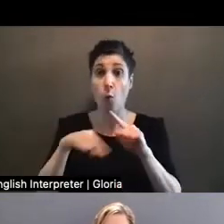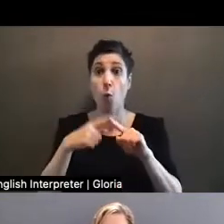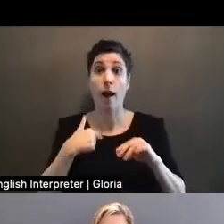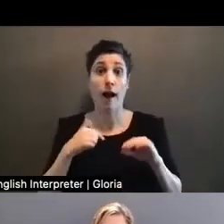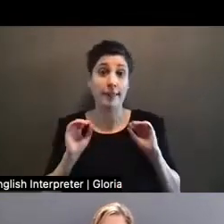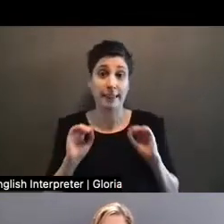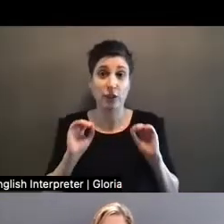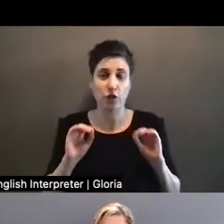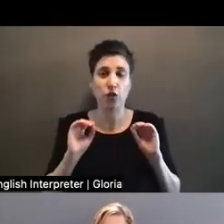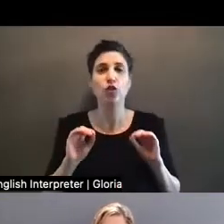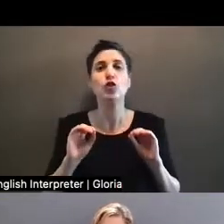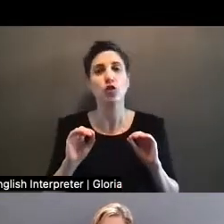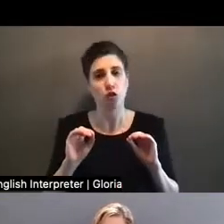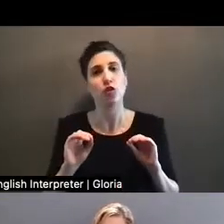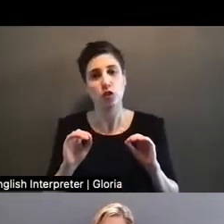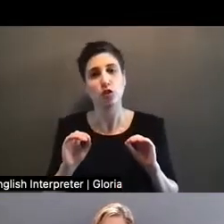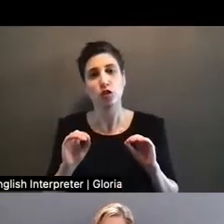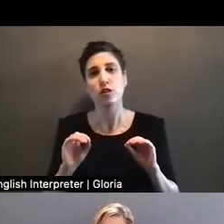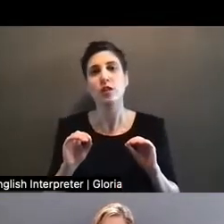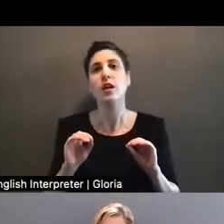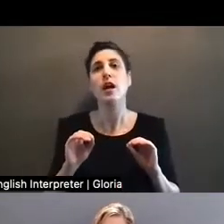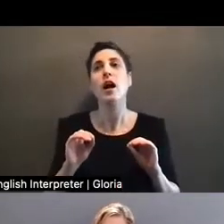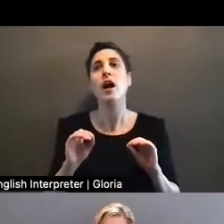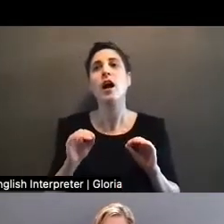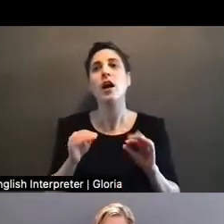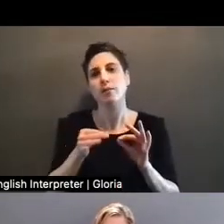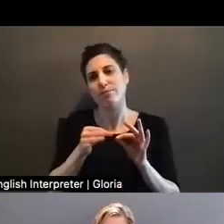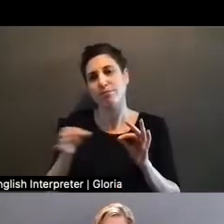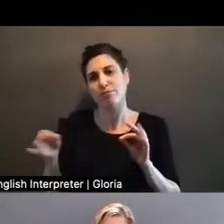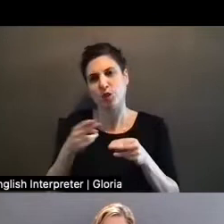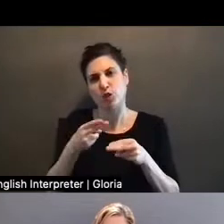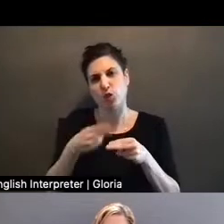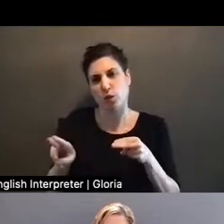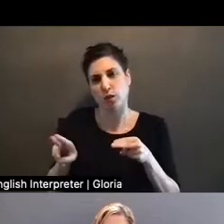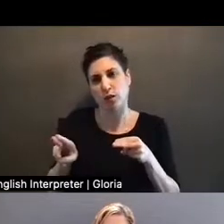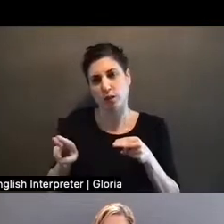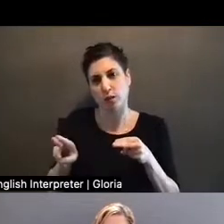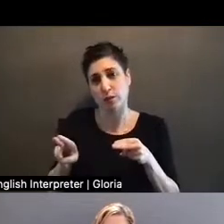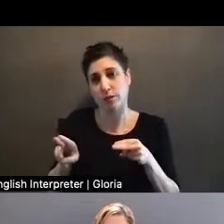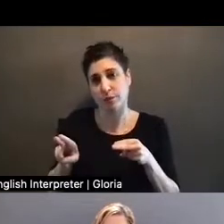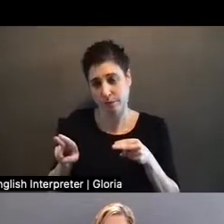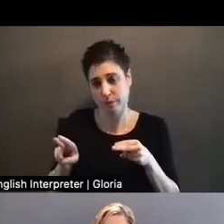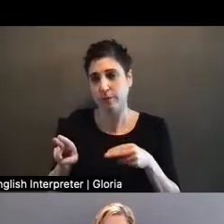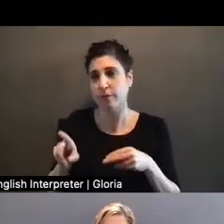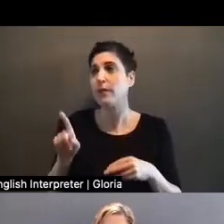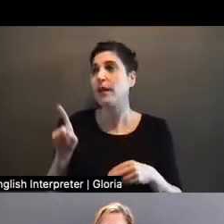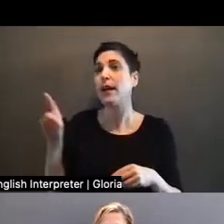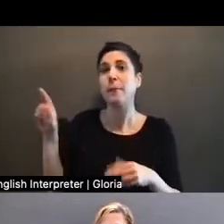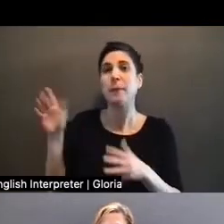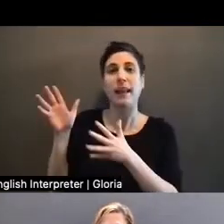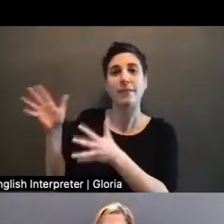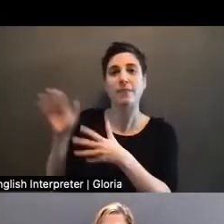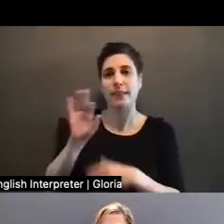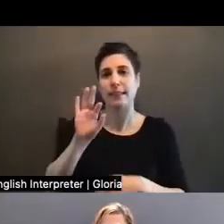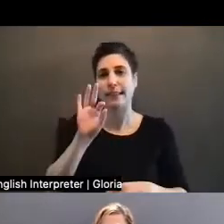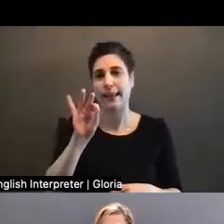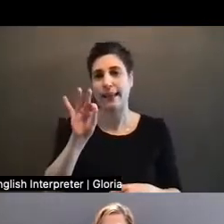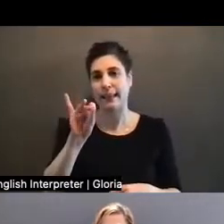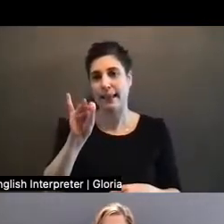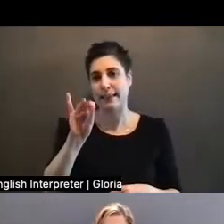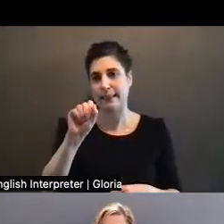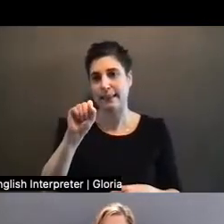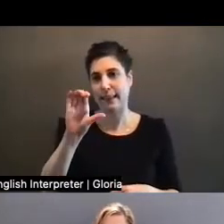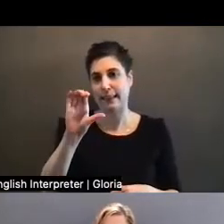would have each question be. These are 90 seconds, and that's because they're not just going to be reviewing